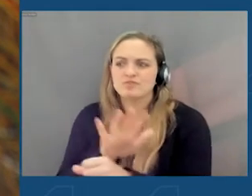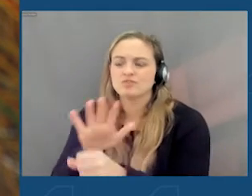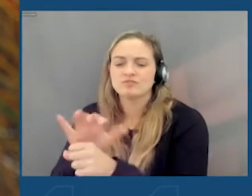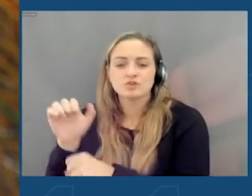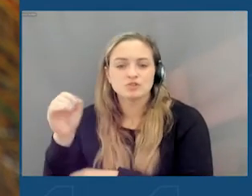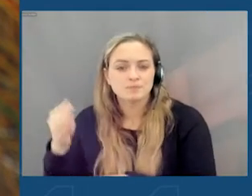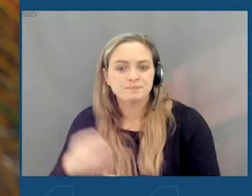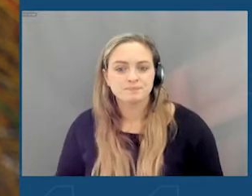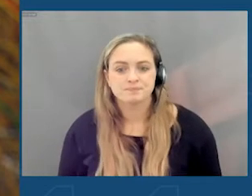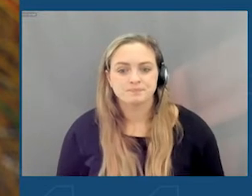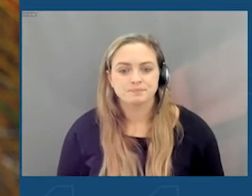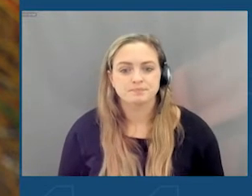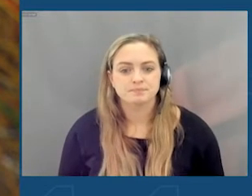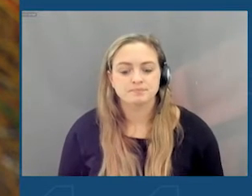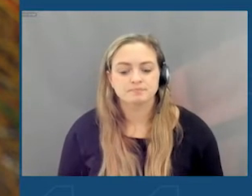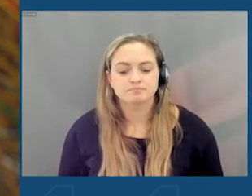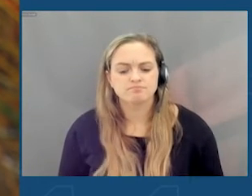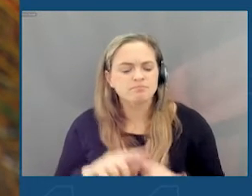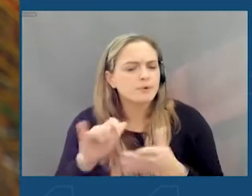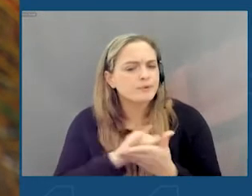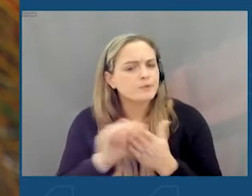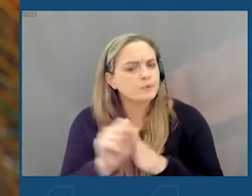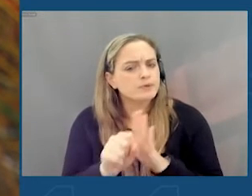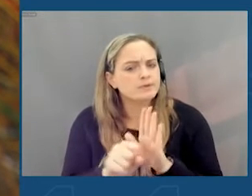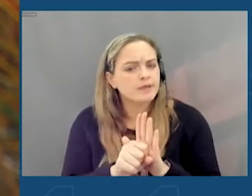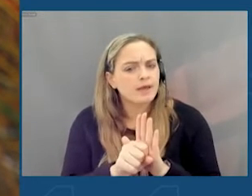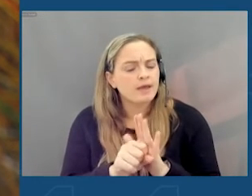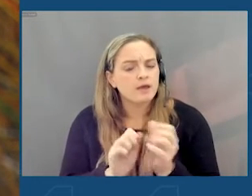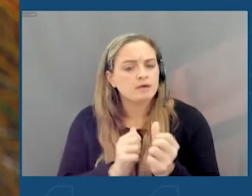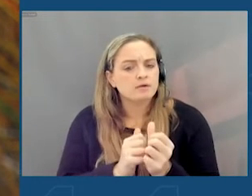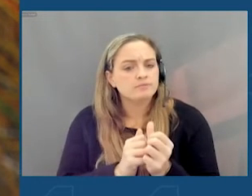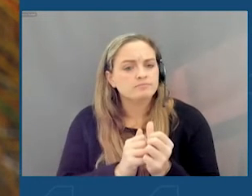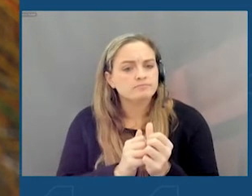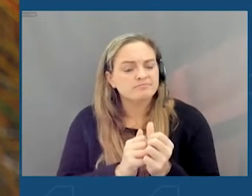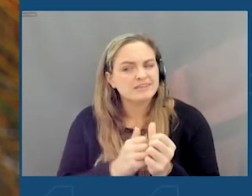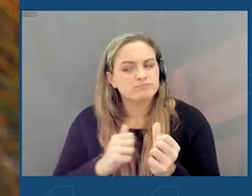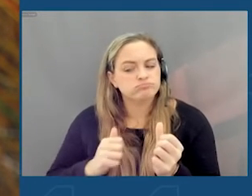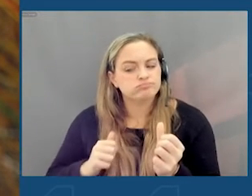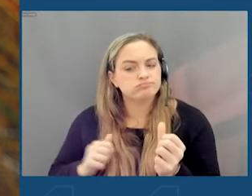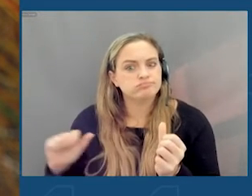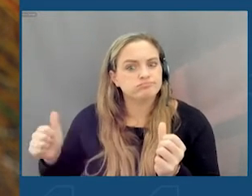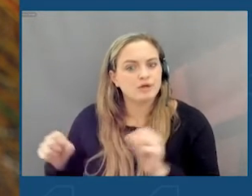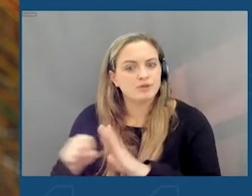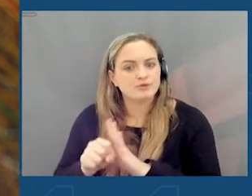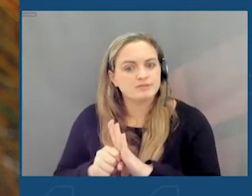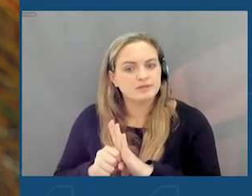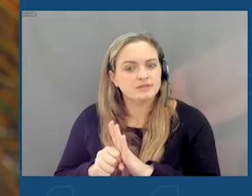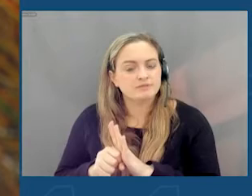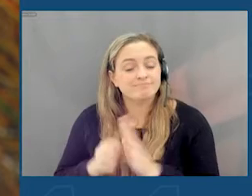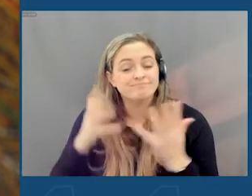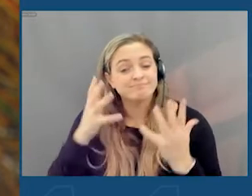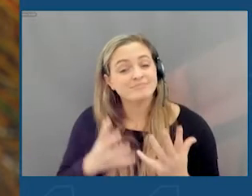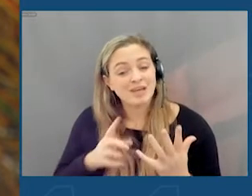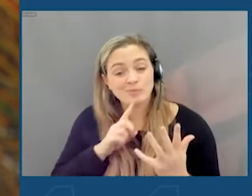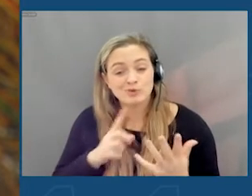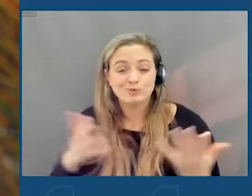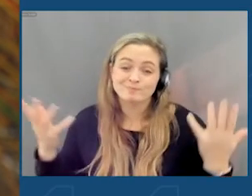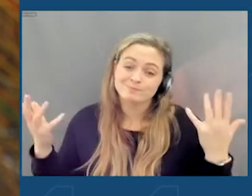jobs. But New York State is lagged behind some other states, sad but true,